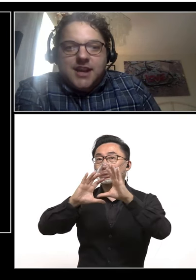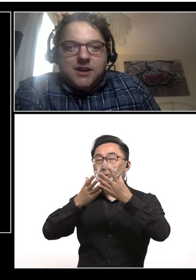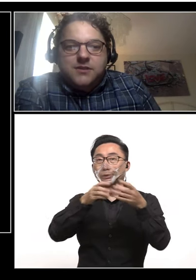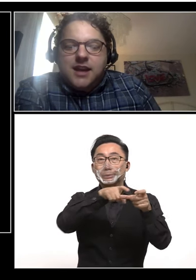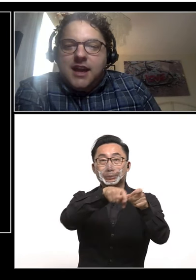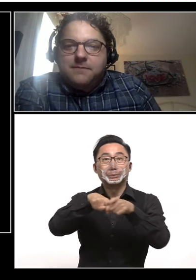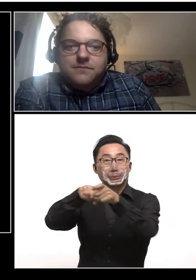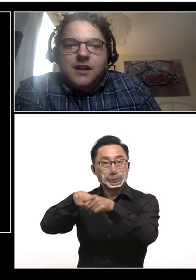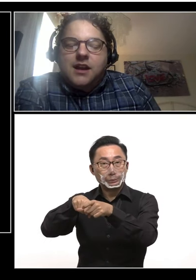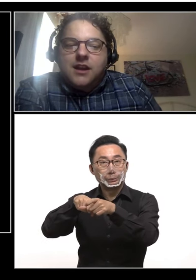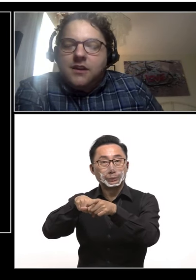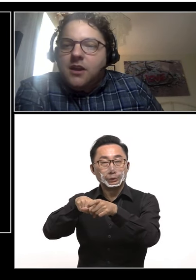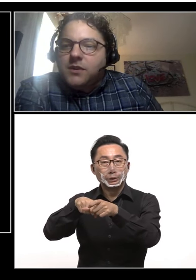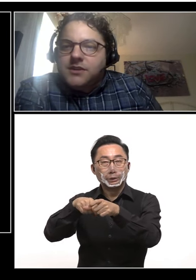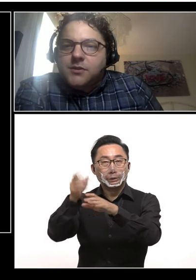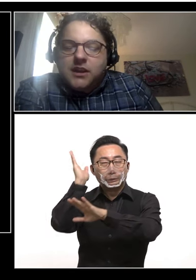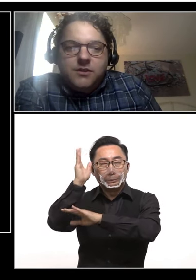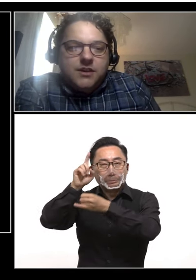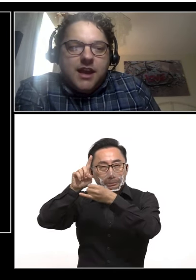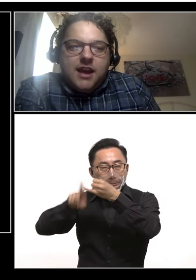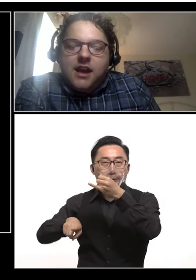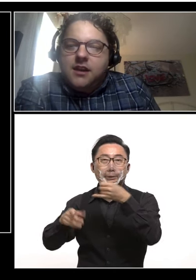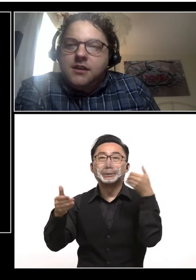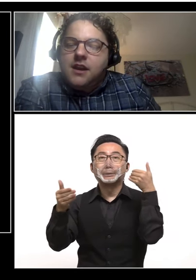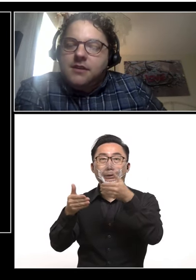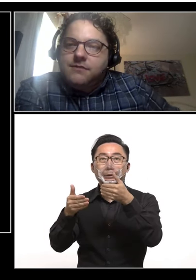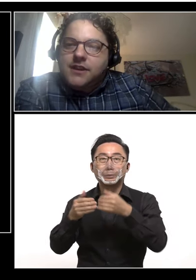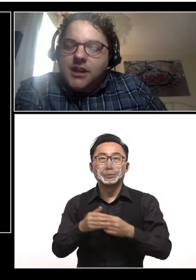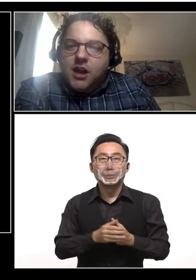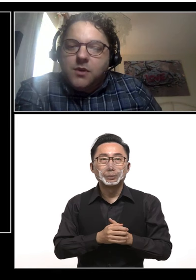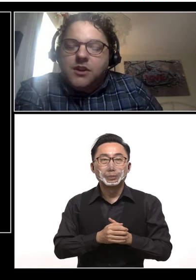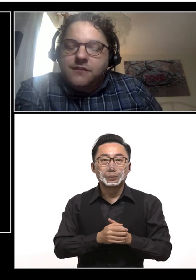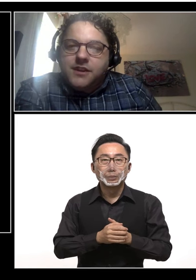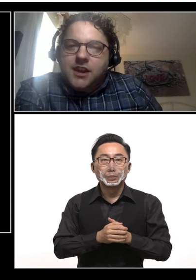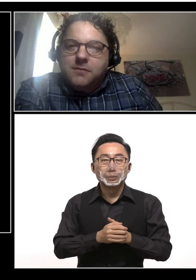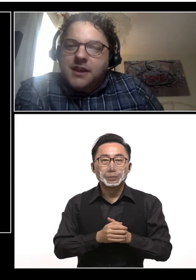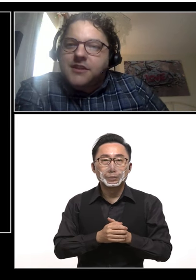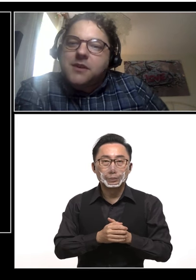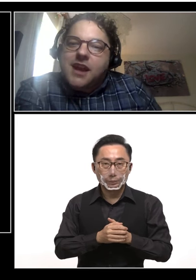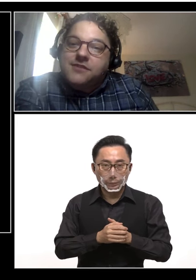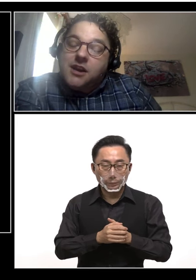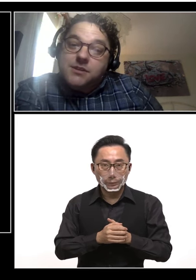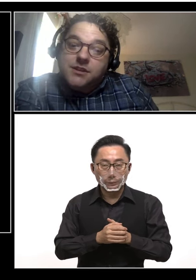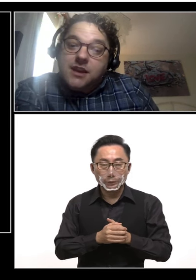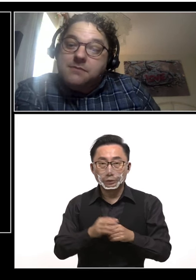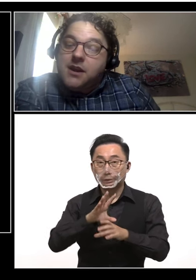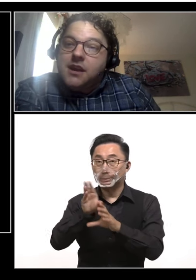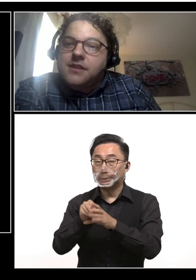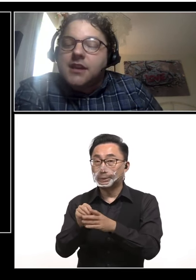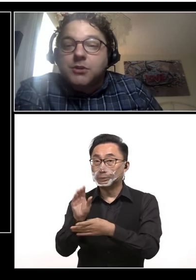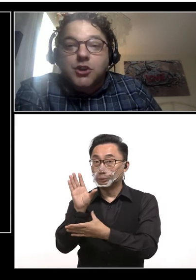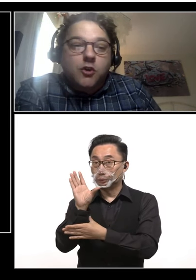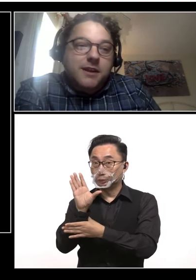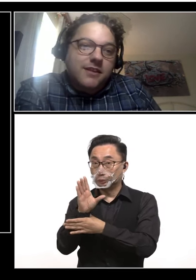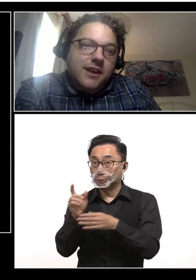now, I wanted to include a video, another video, but I don't think we're going to have time to do that. But the